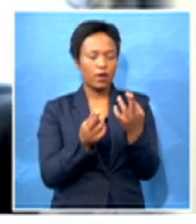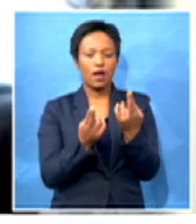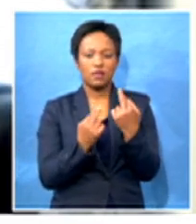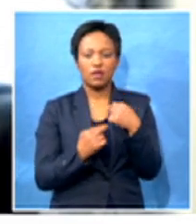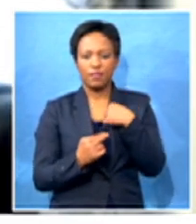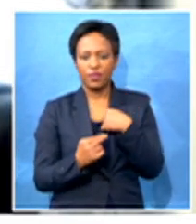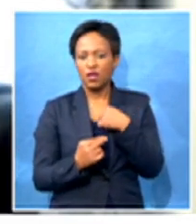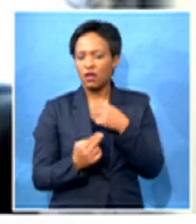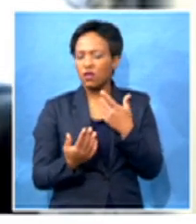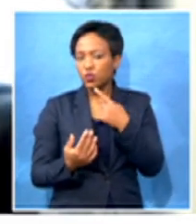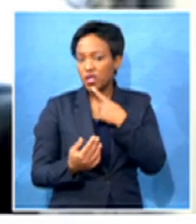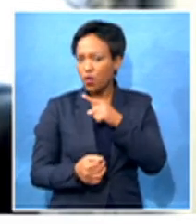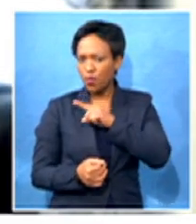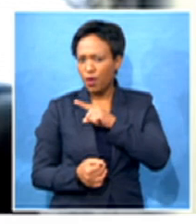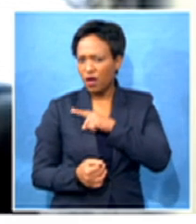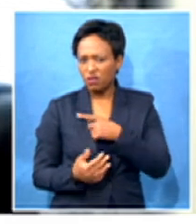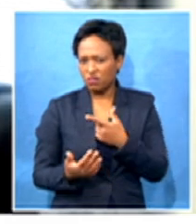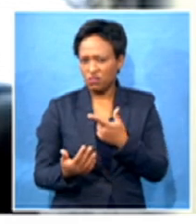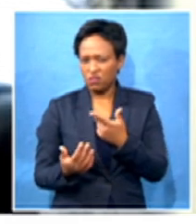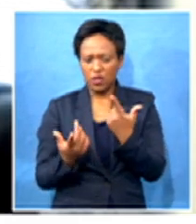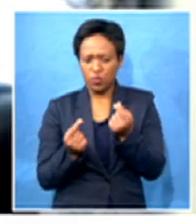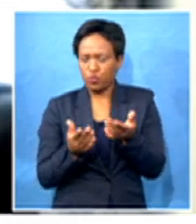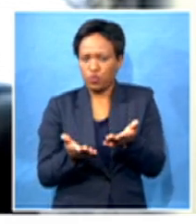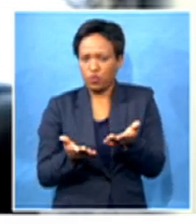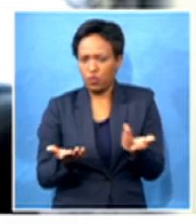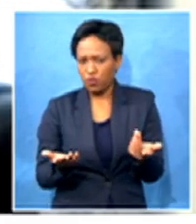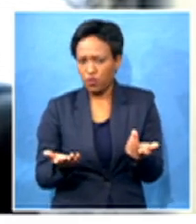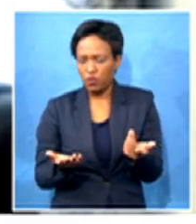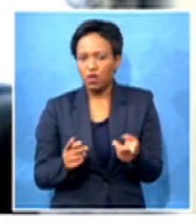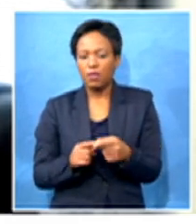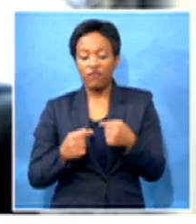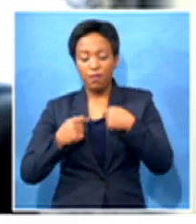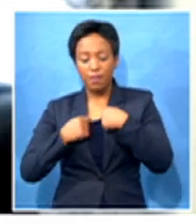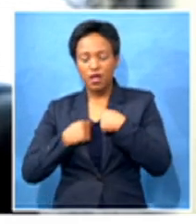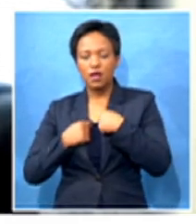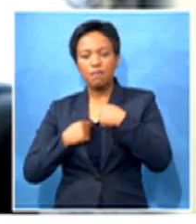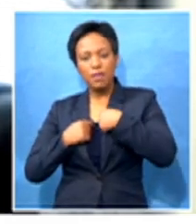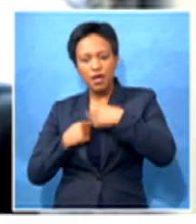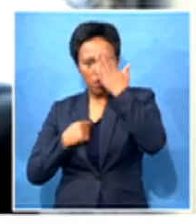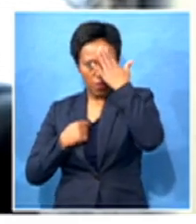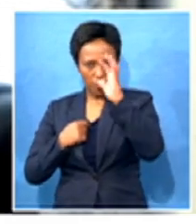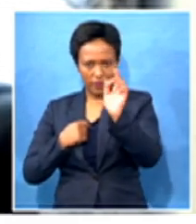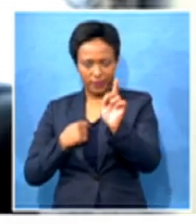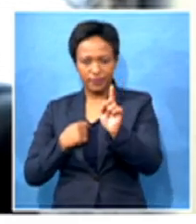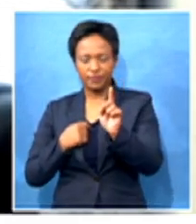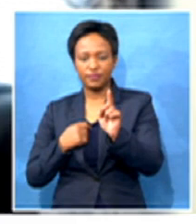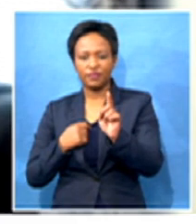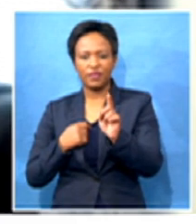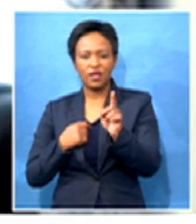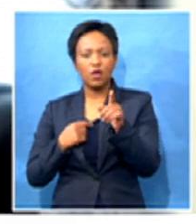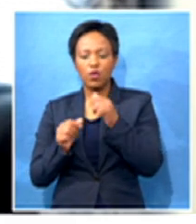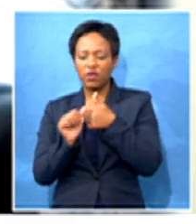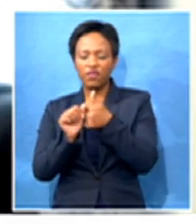in as to why was that done. But for me, what I know, due to